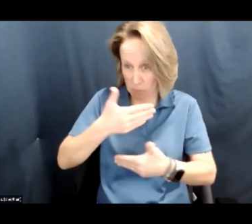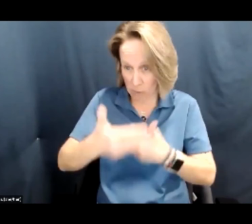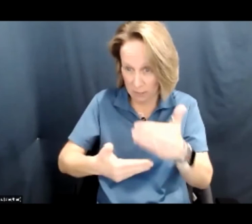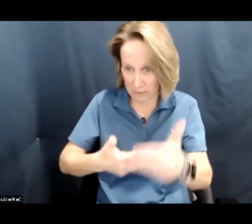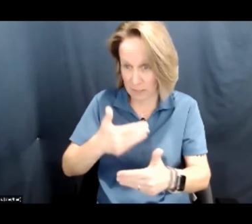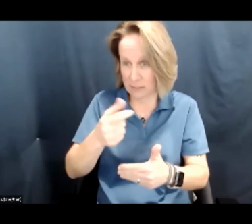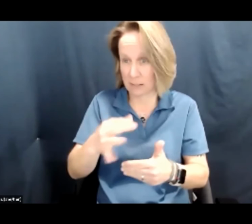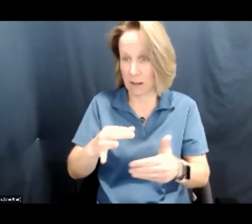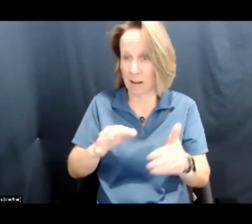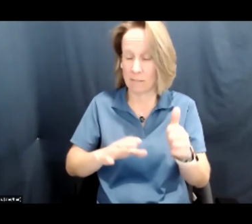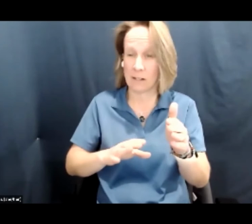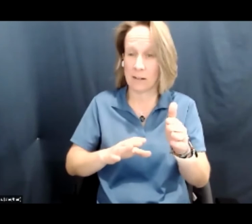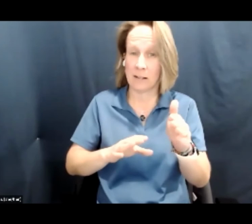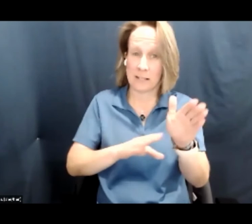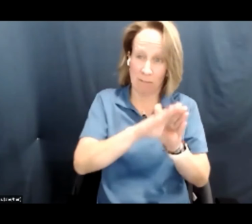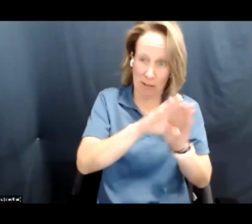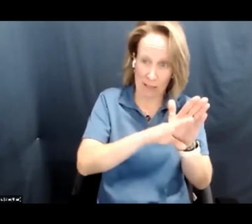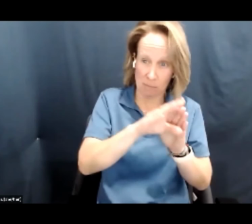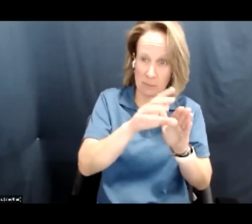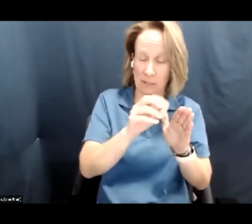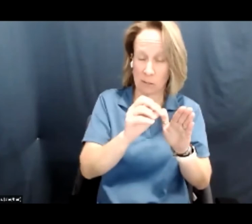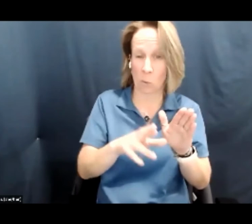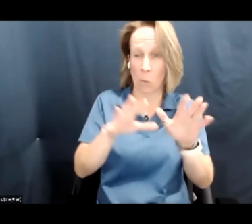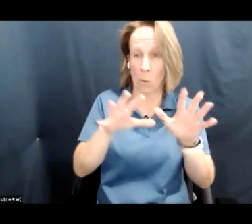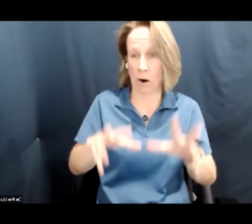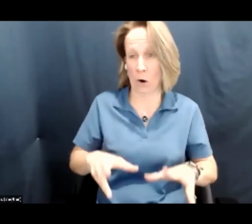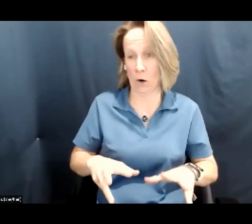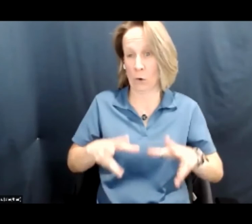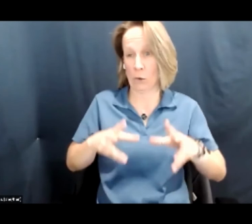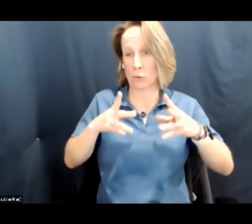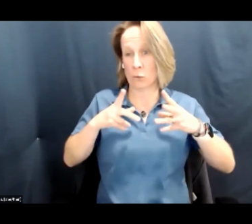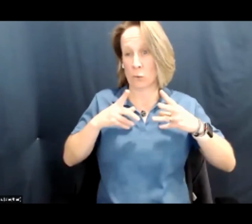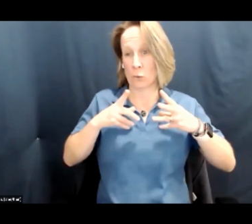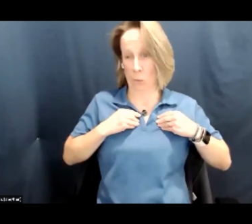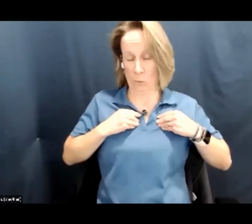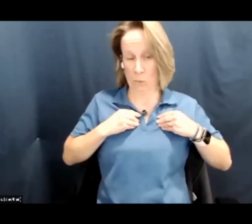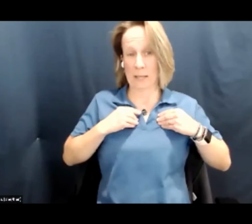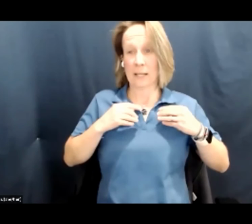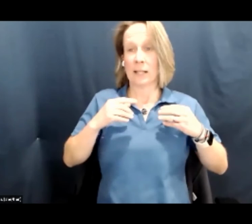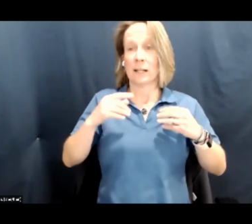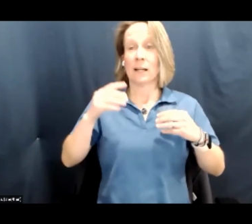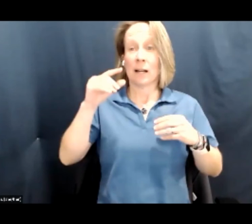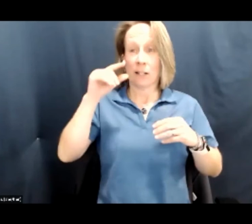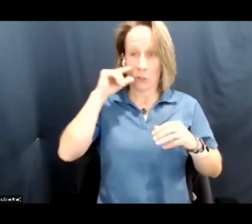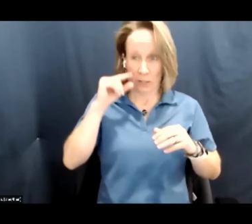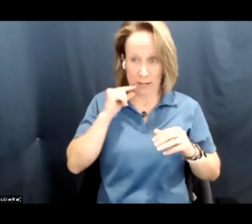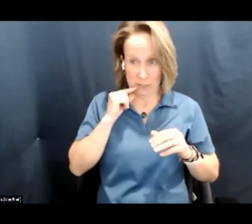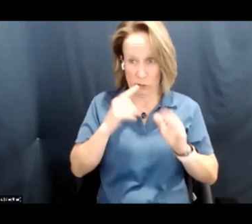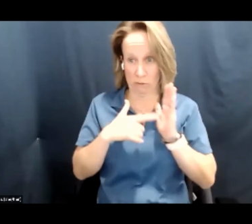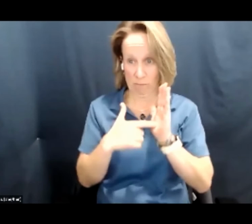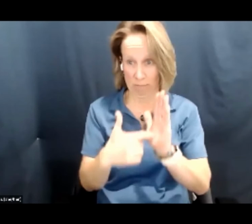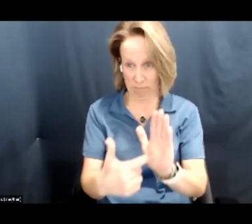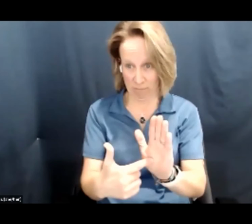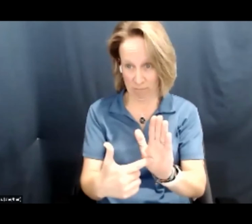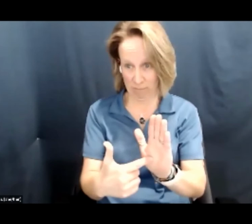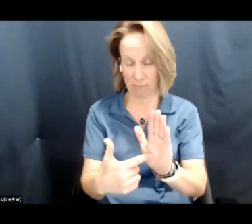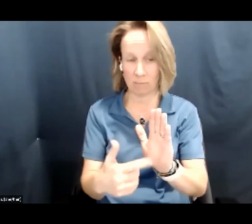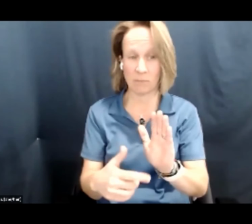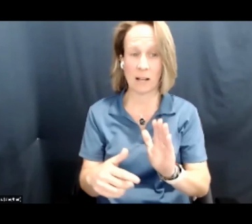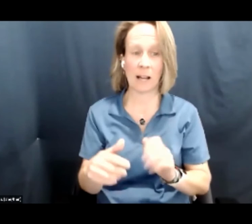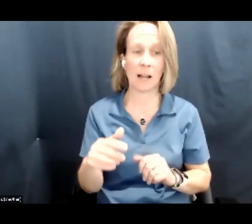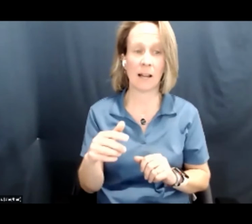or assuming a gender expression to match their gender identity, right? And transition can look different